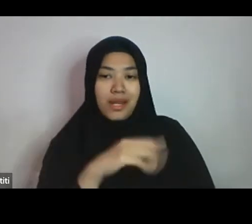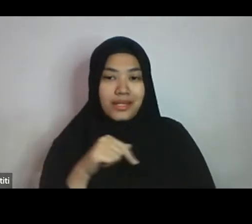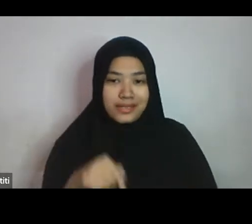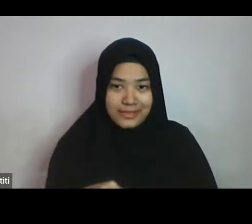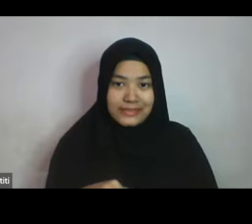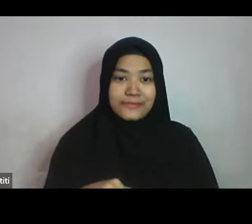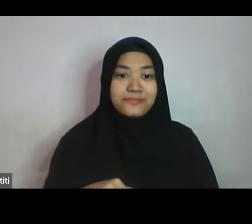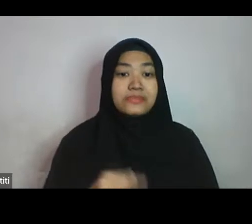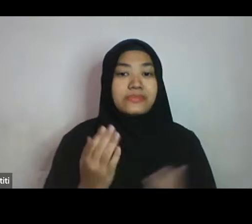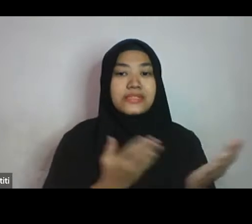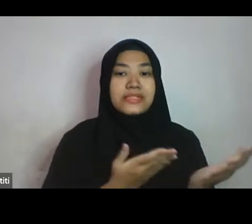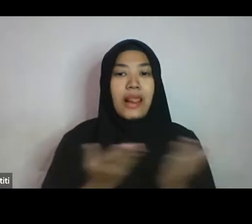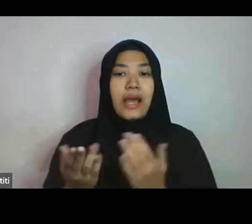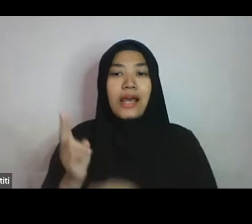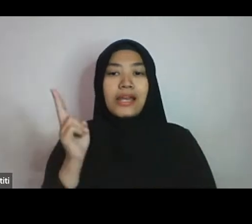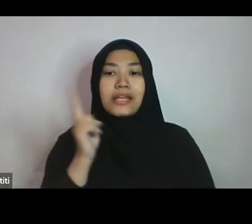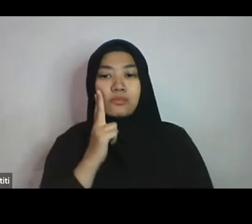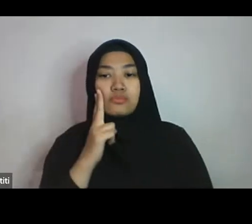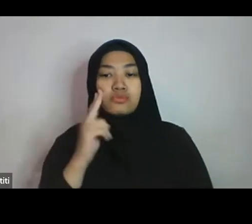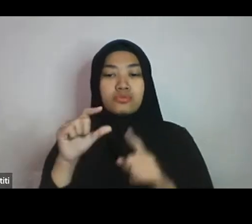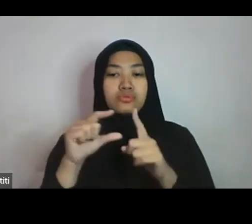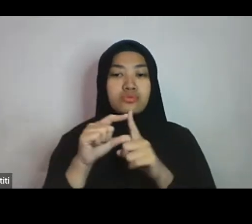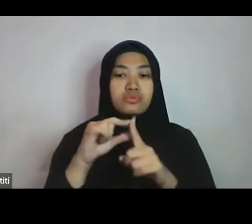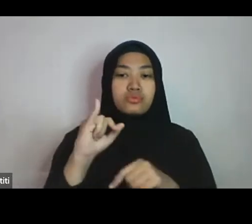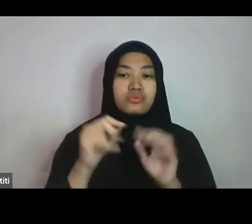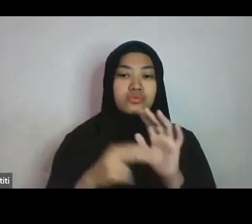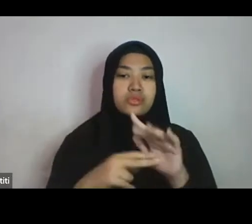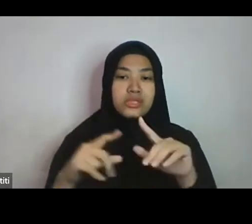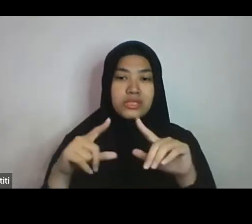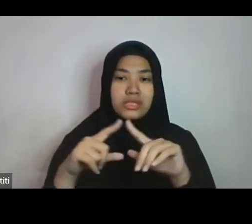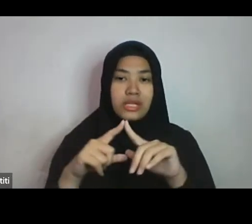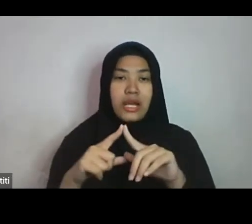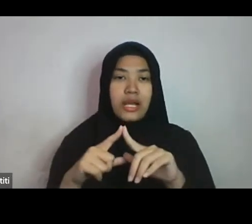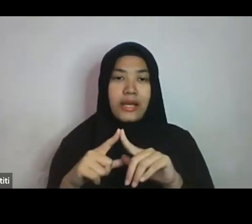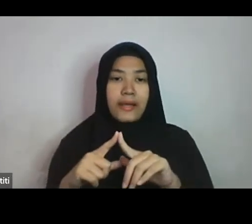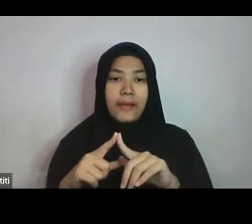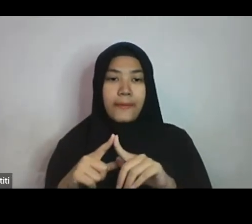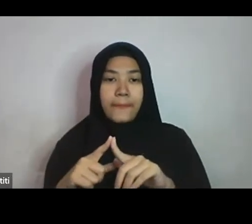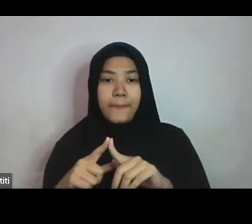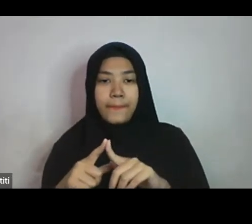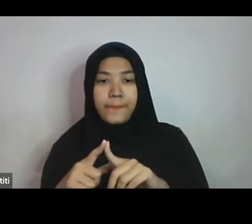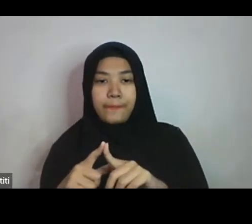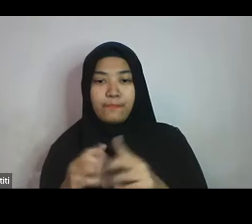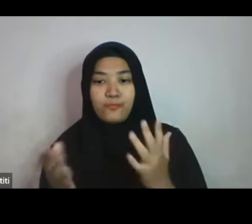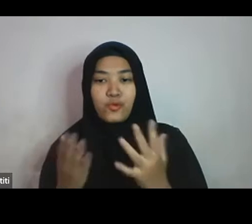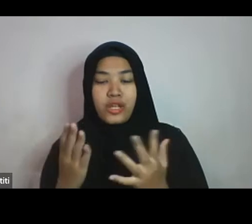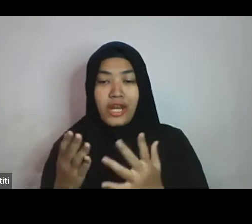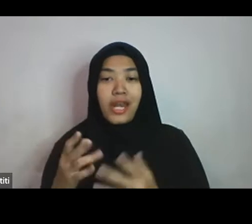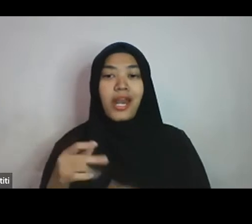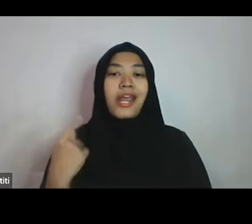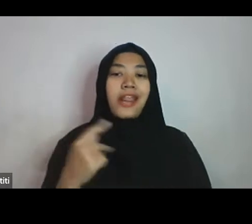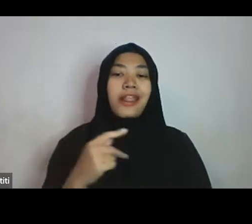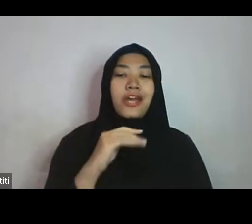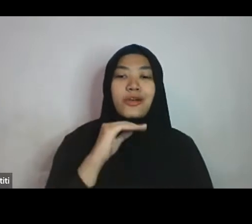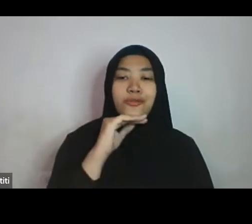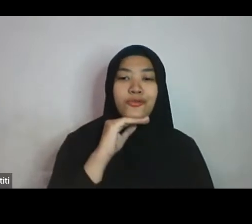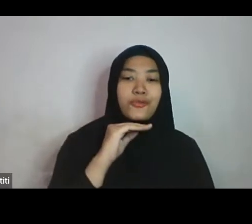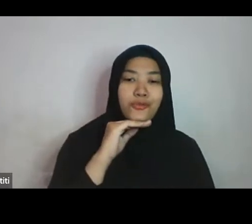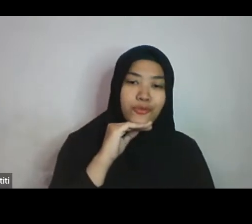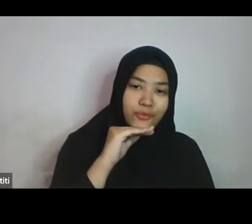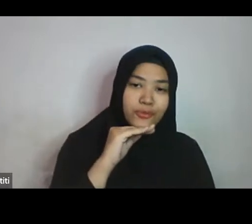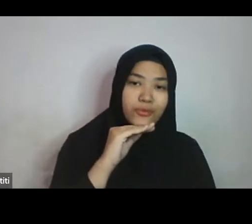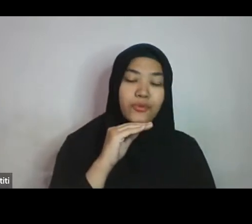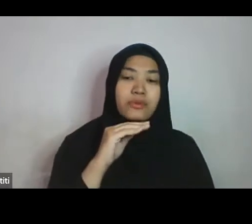Mbak Dina. Masih ada 2 menit sebetulnya. Sambil menunggu yang lain, mungkin bisa mulai